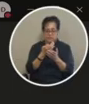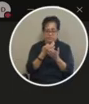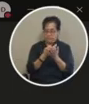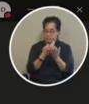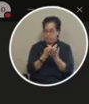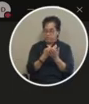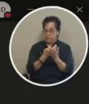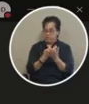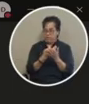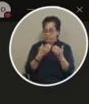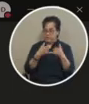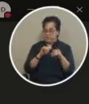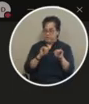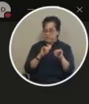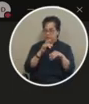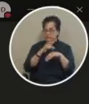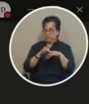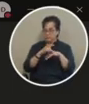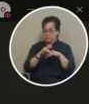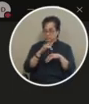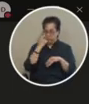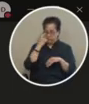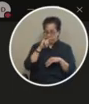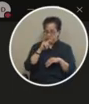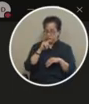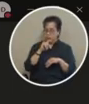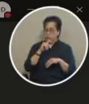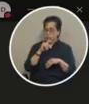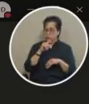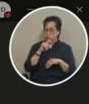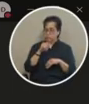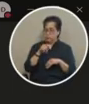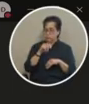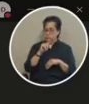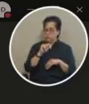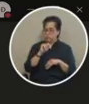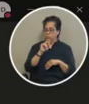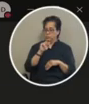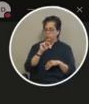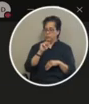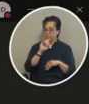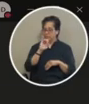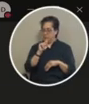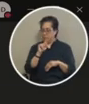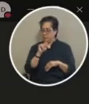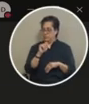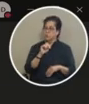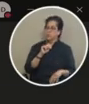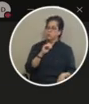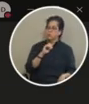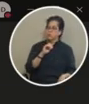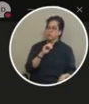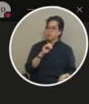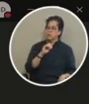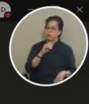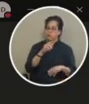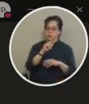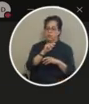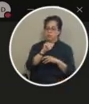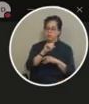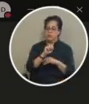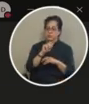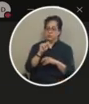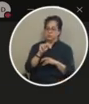Act, much like is available for airports, transit, it's available so that the mass